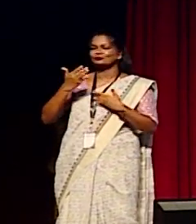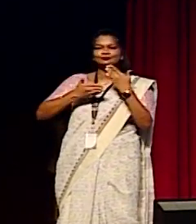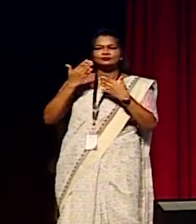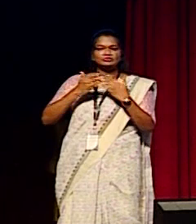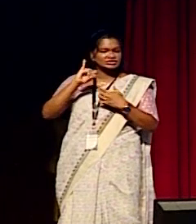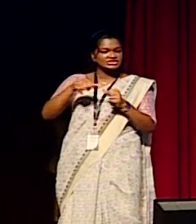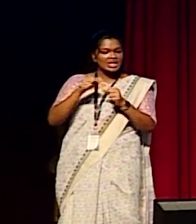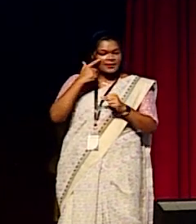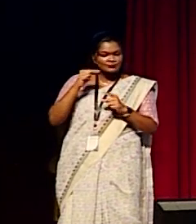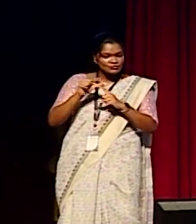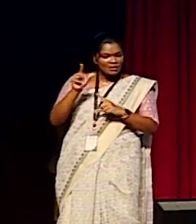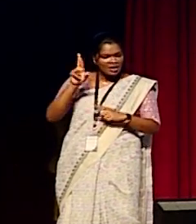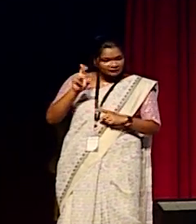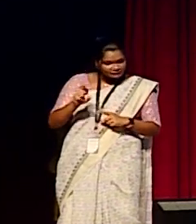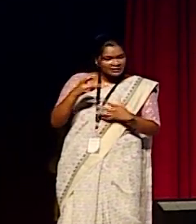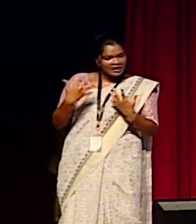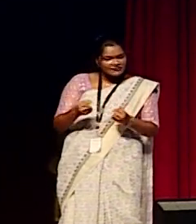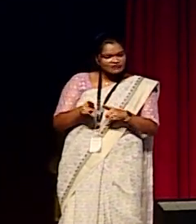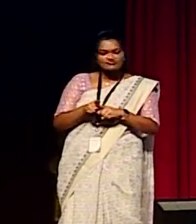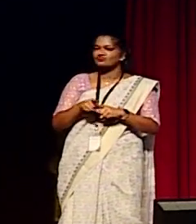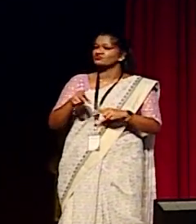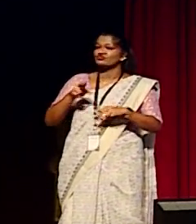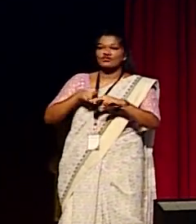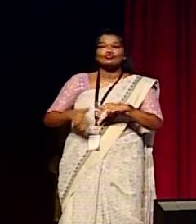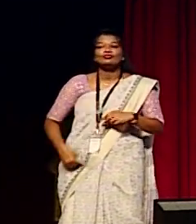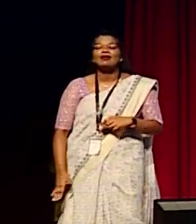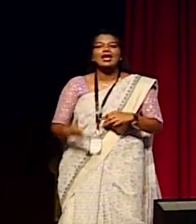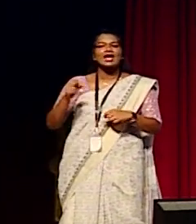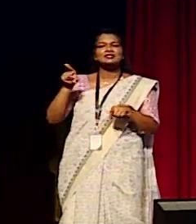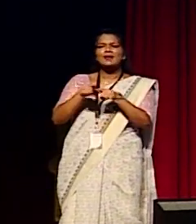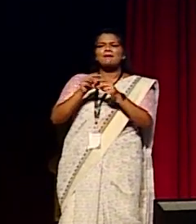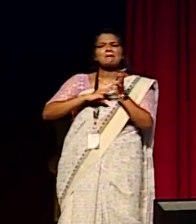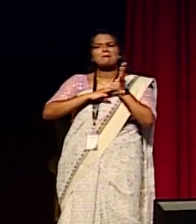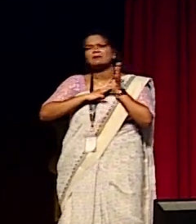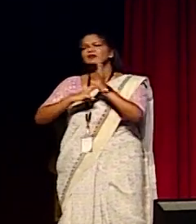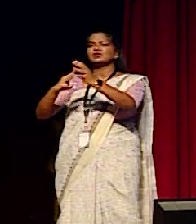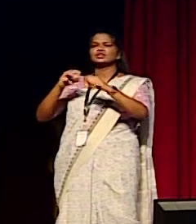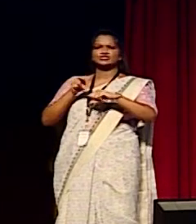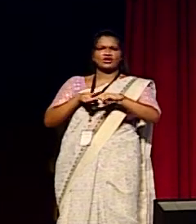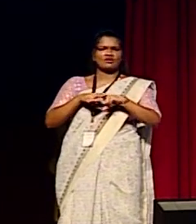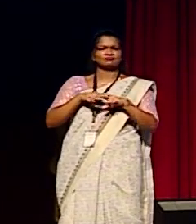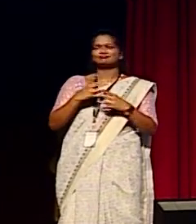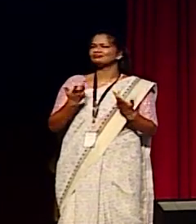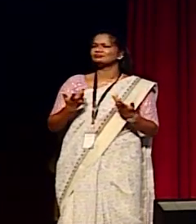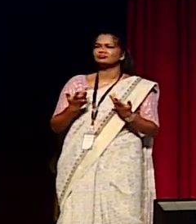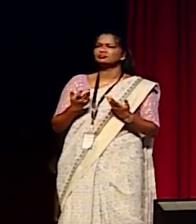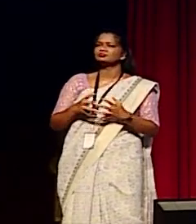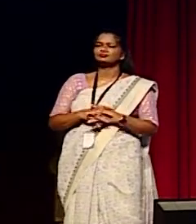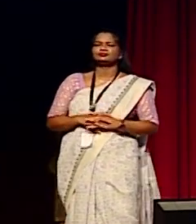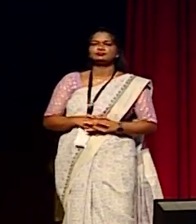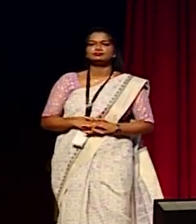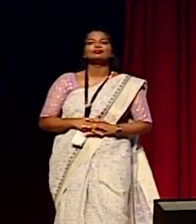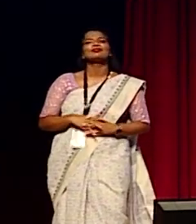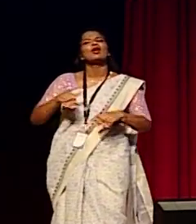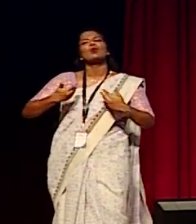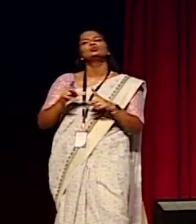the Jaipur foot that has revolutionized the lives of millions of landmine amputees.